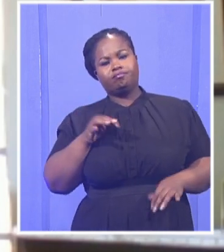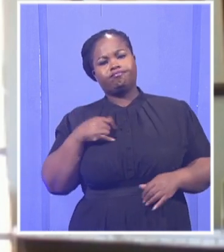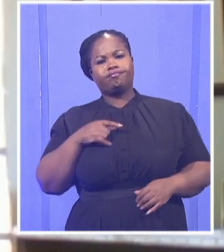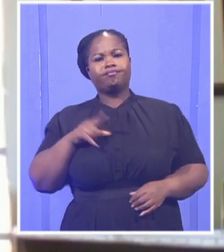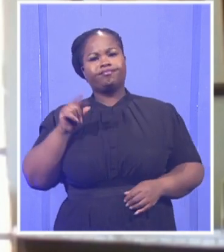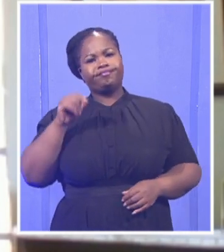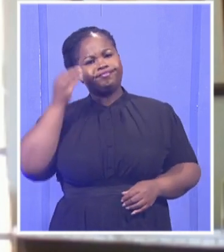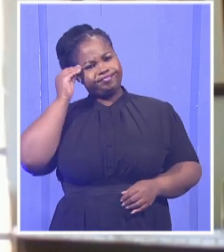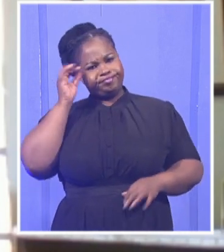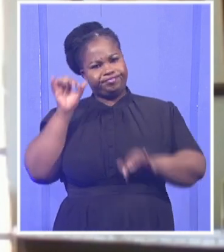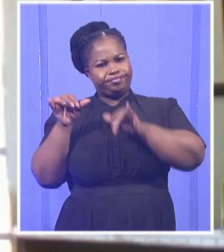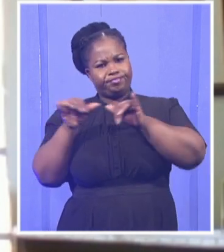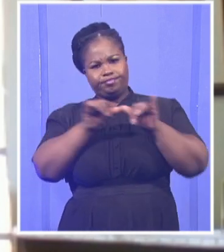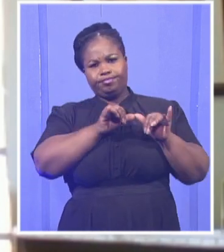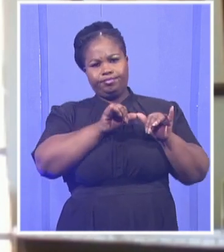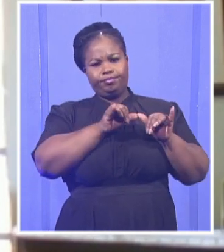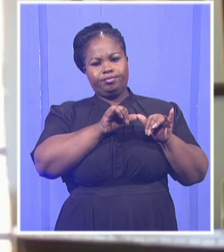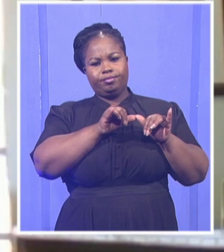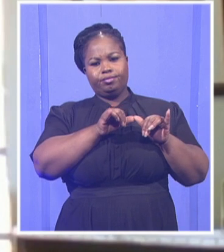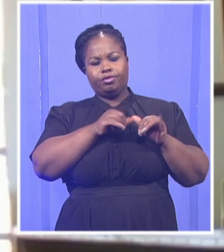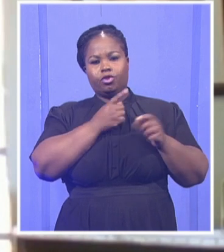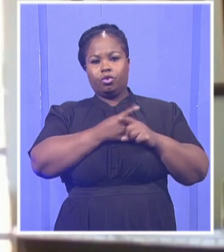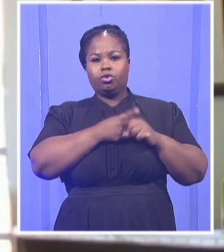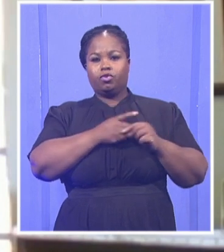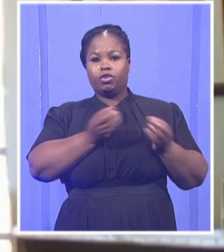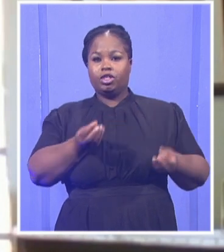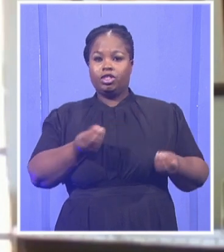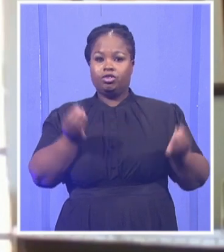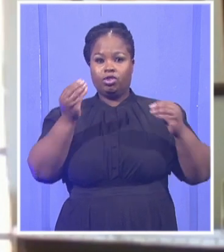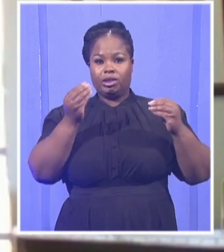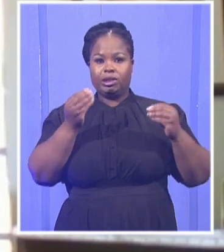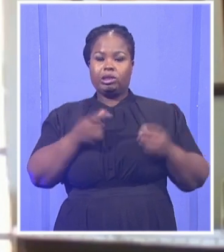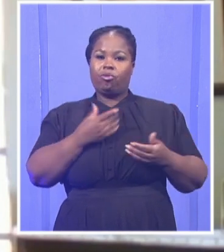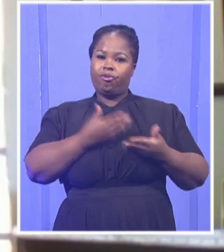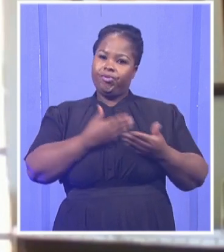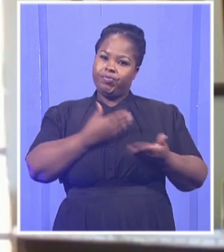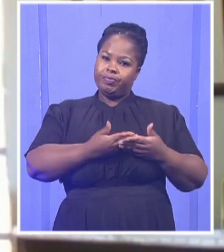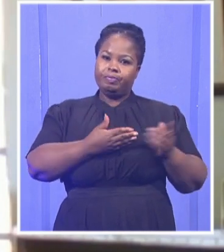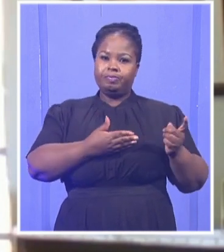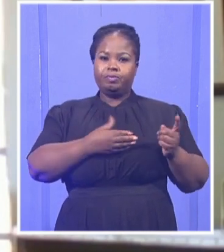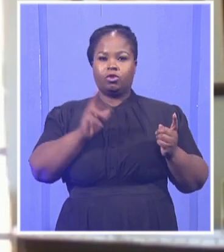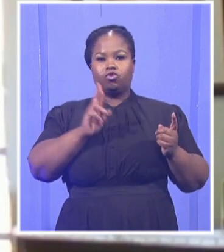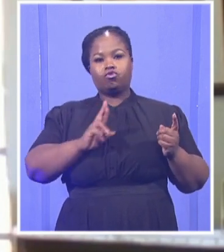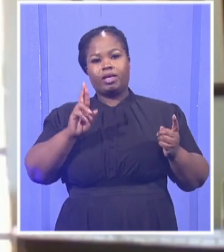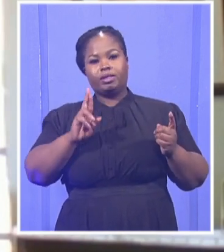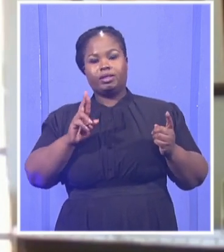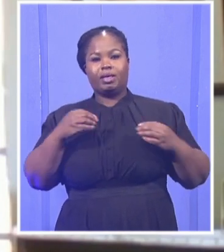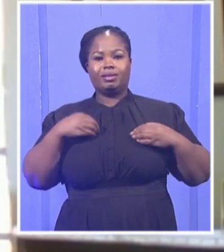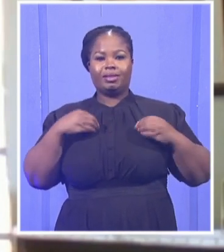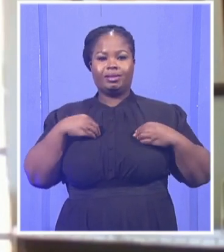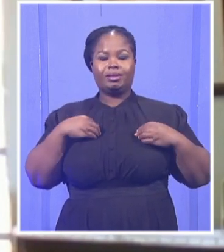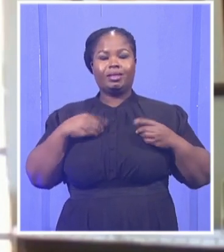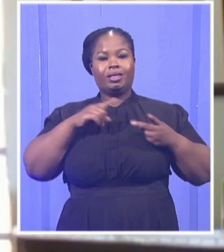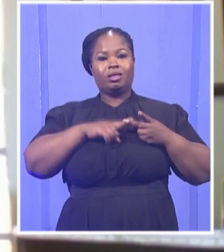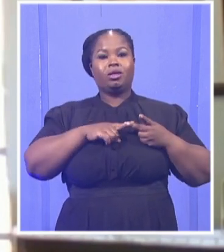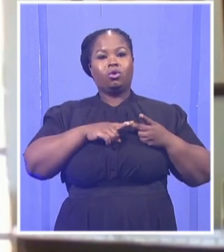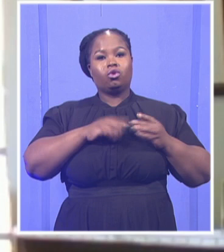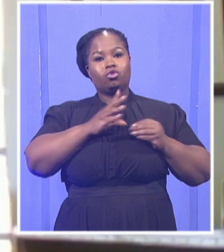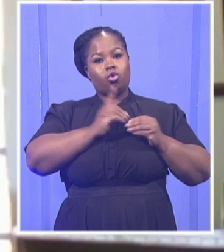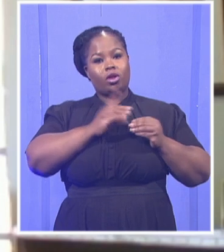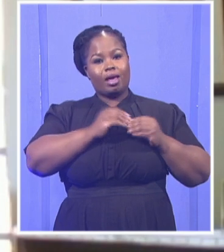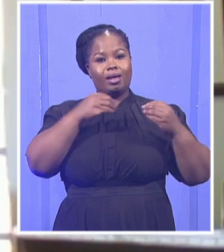to maintain a differential between the interest rates that are available on rand assets and those available on